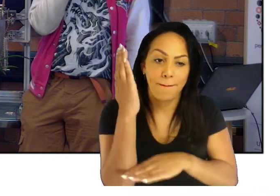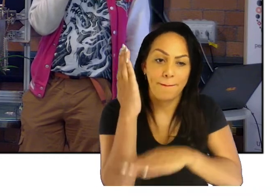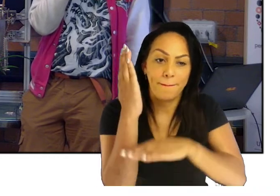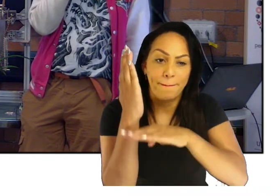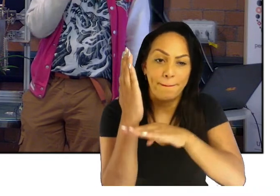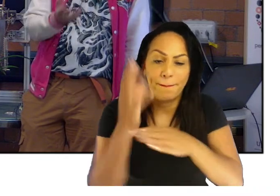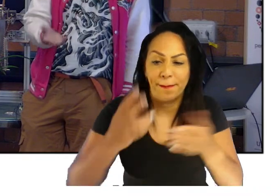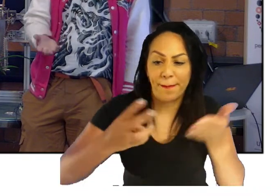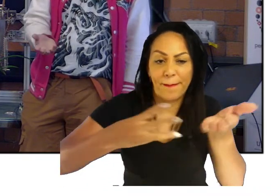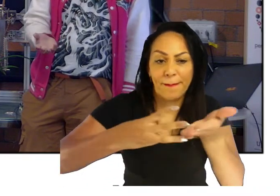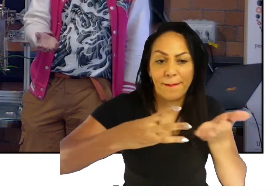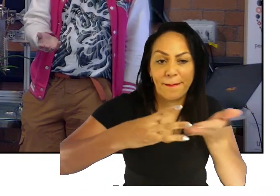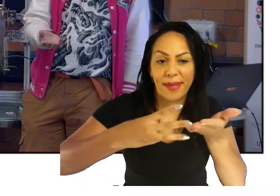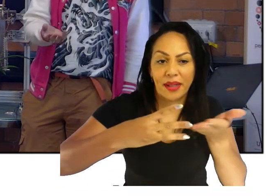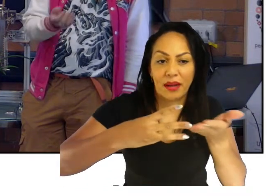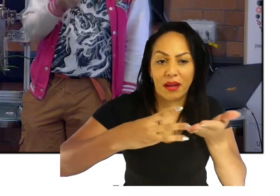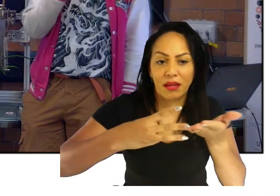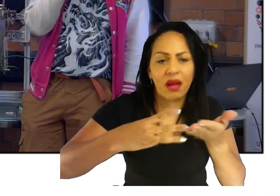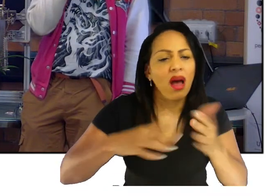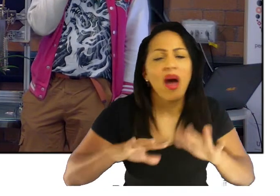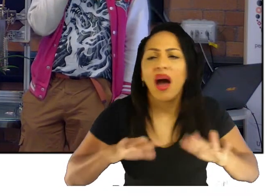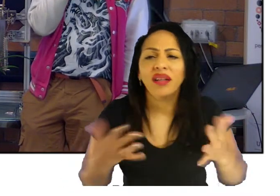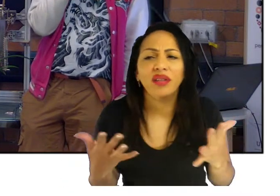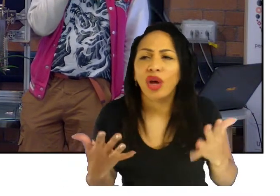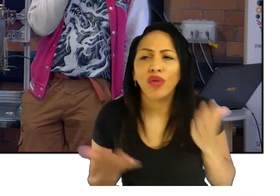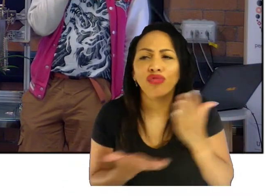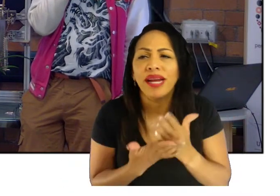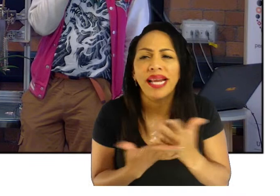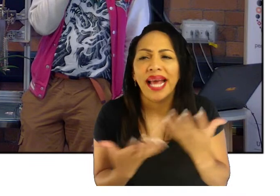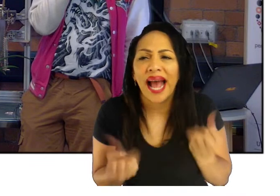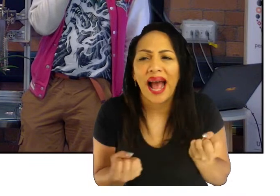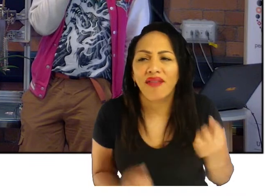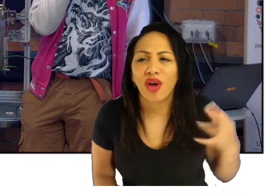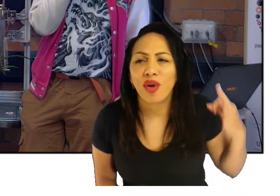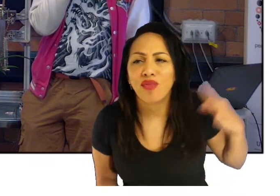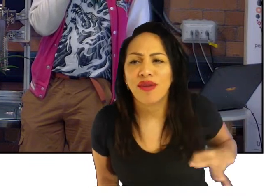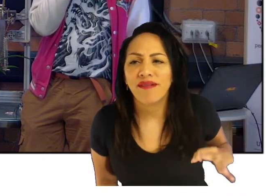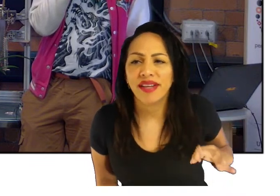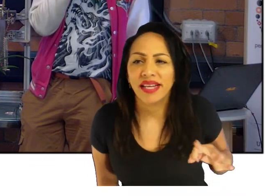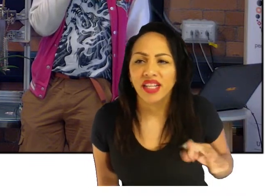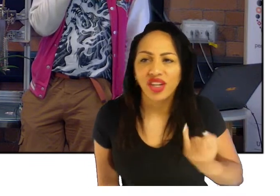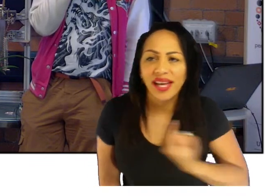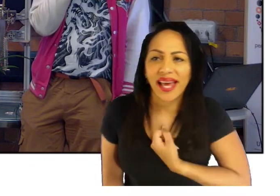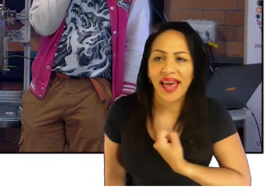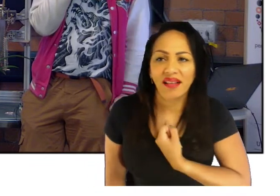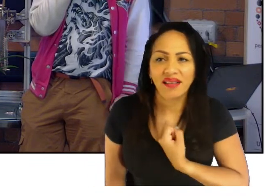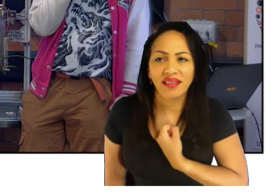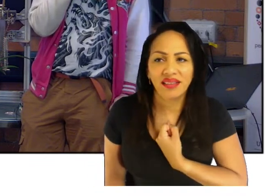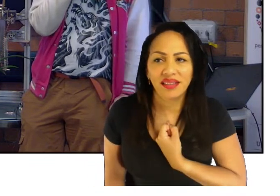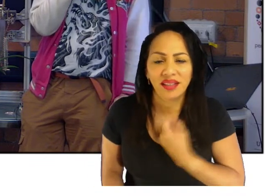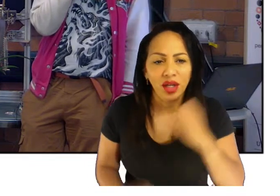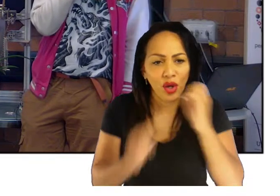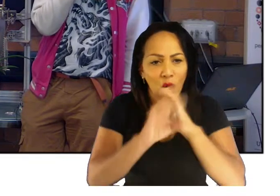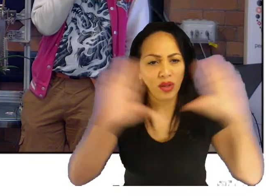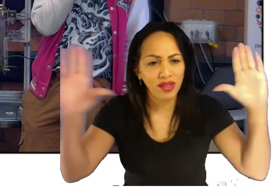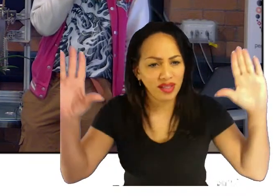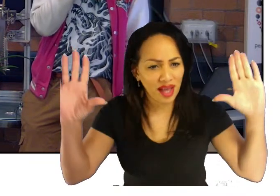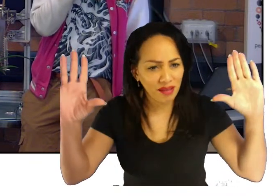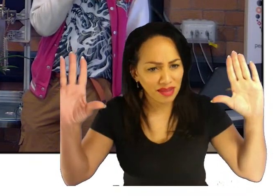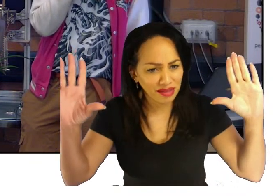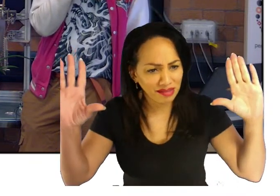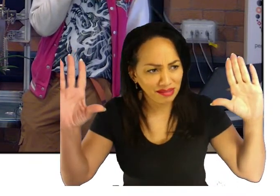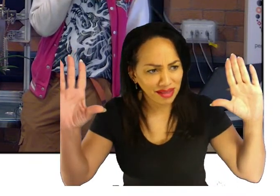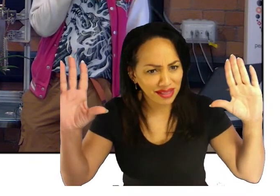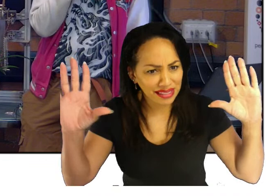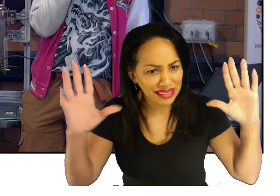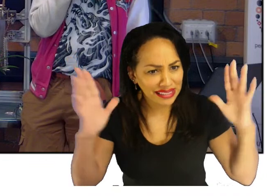the privilege guilt construct. So I'm not quite sure how I'm meant to feel about that, having lived it